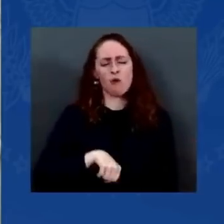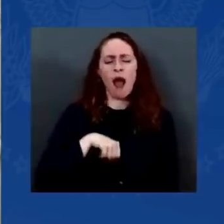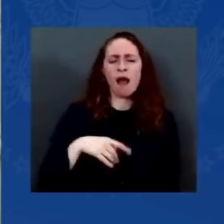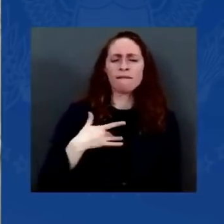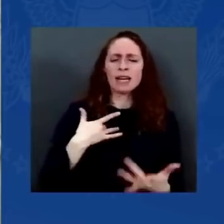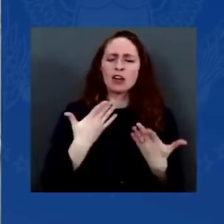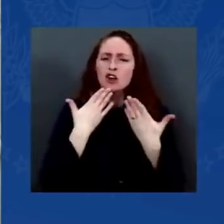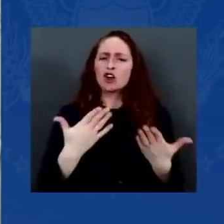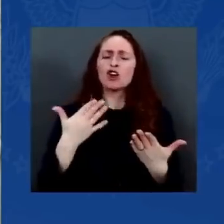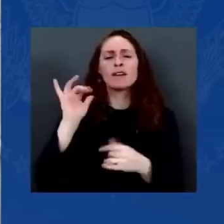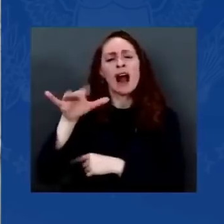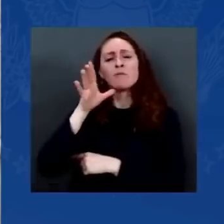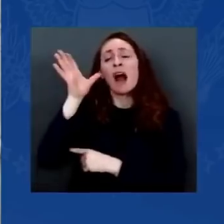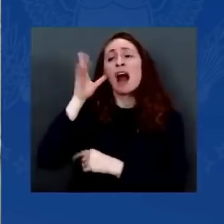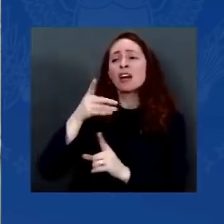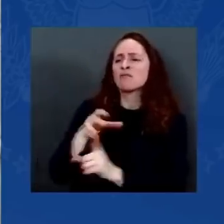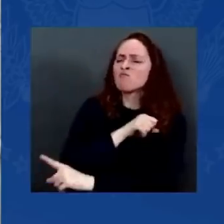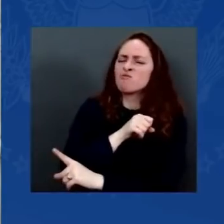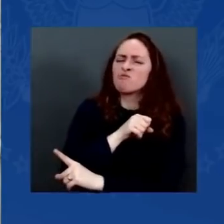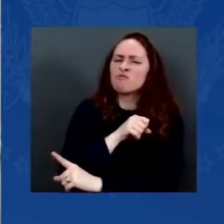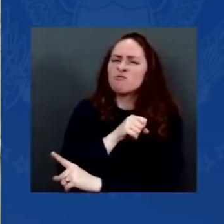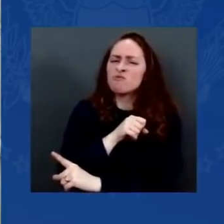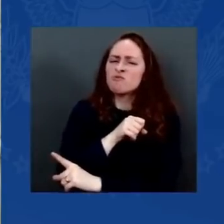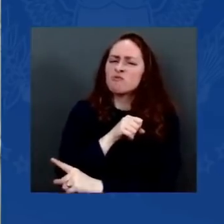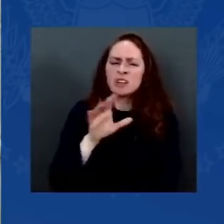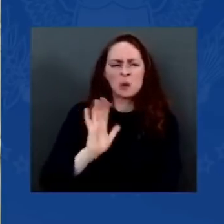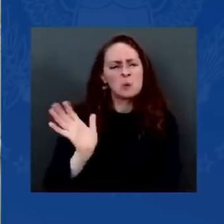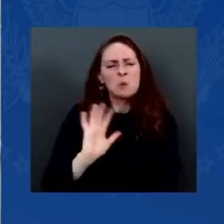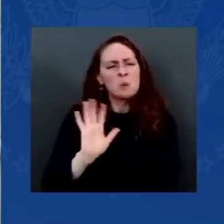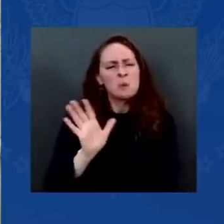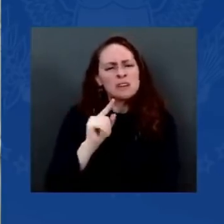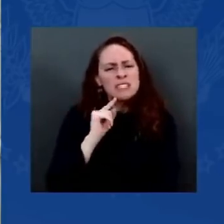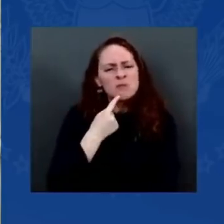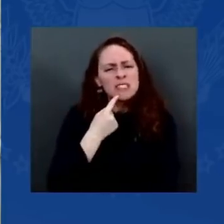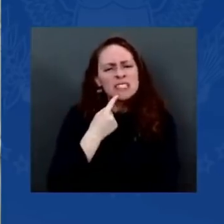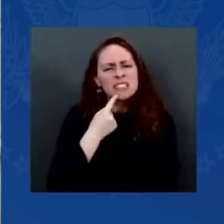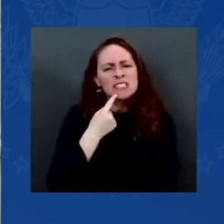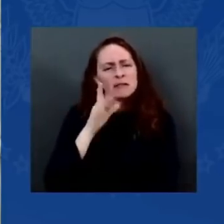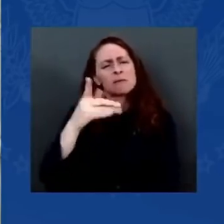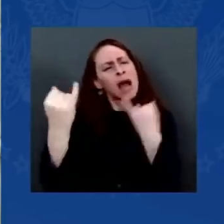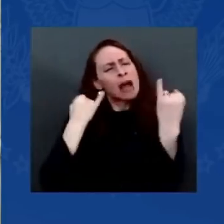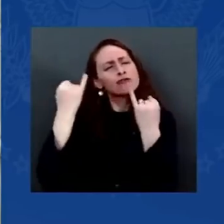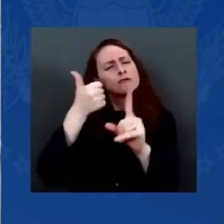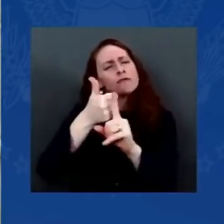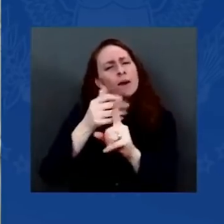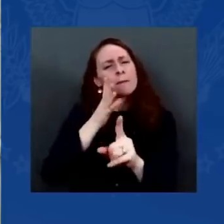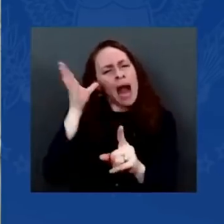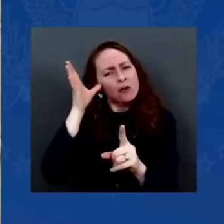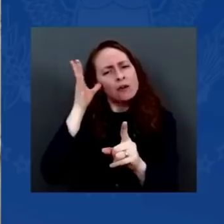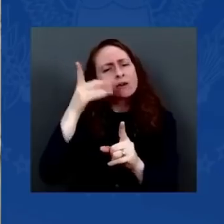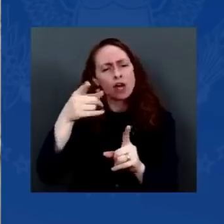parent, looking at a child, and you can't afford. You have no house to borrow